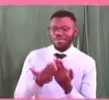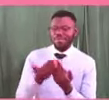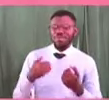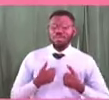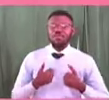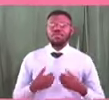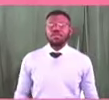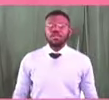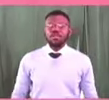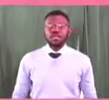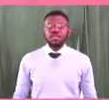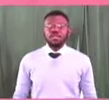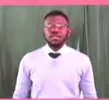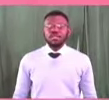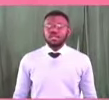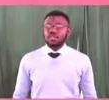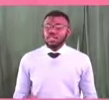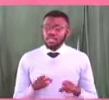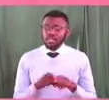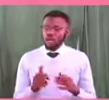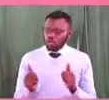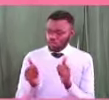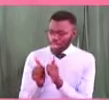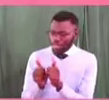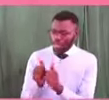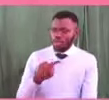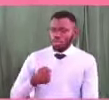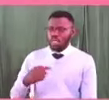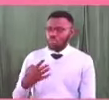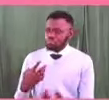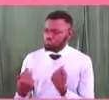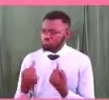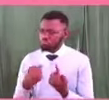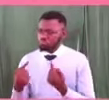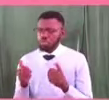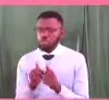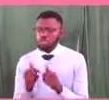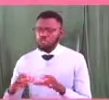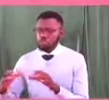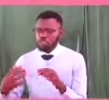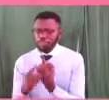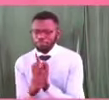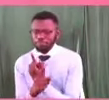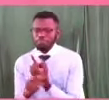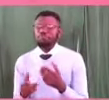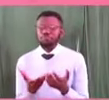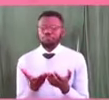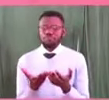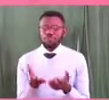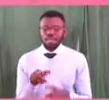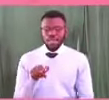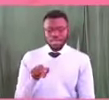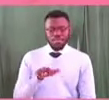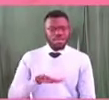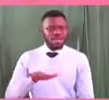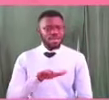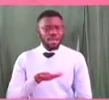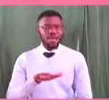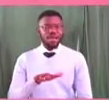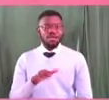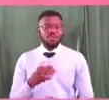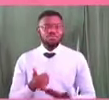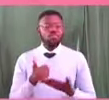this front, we are in discussion with stakeholders in that sector to actualize